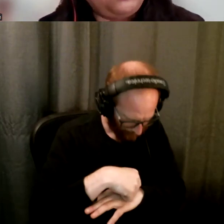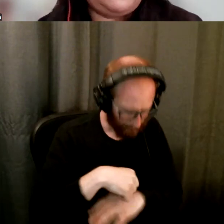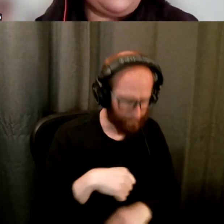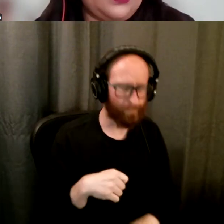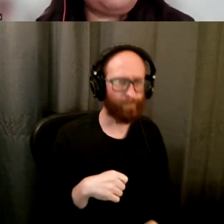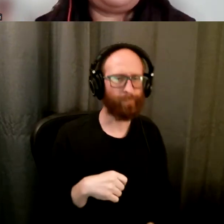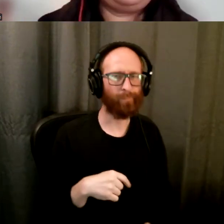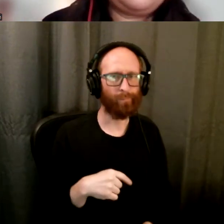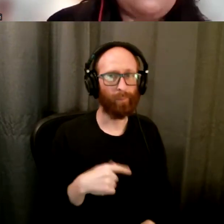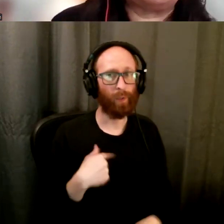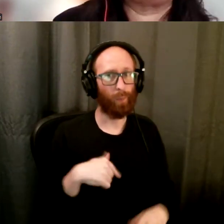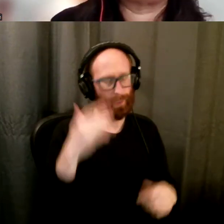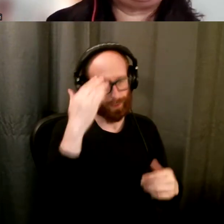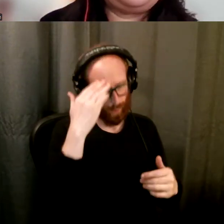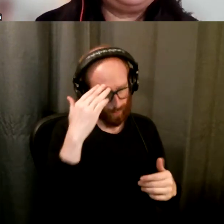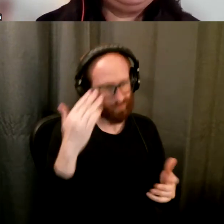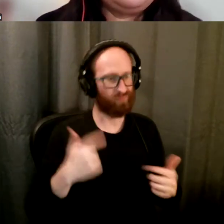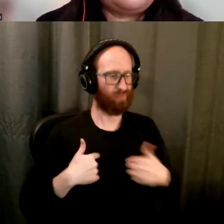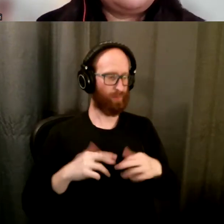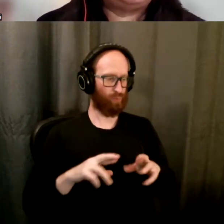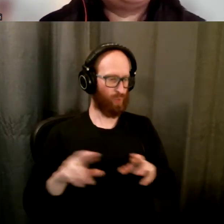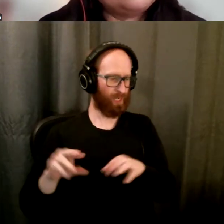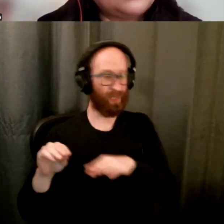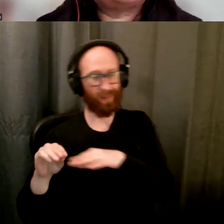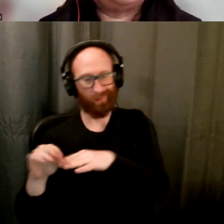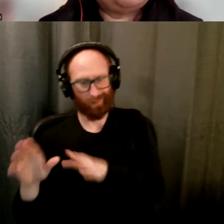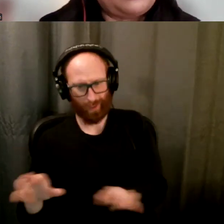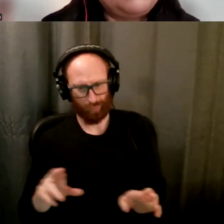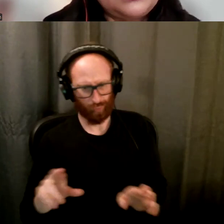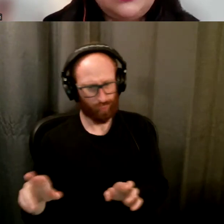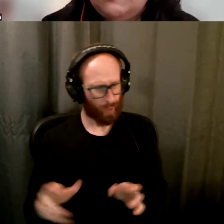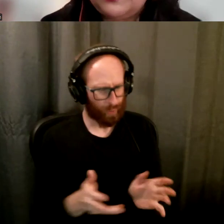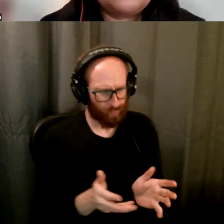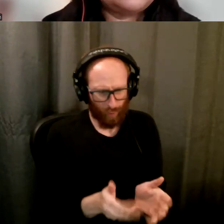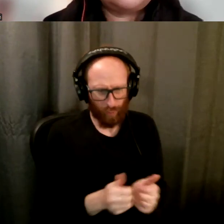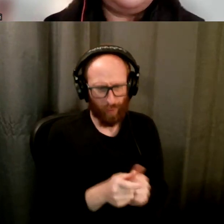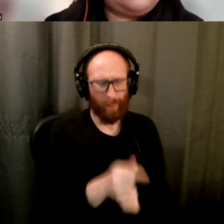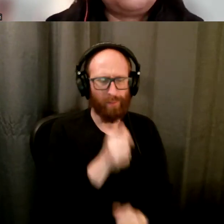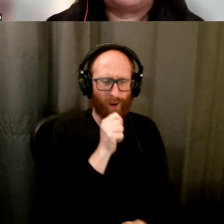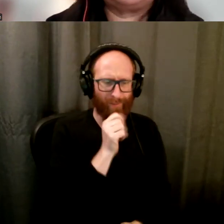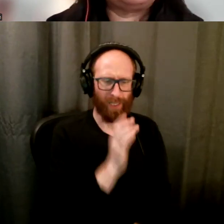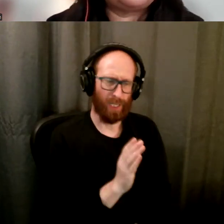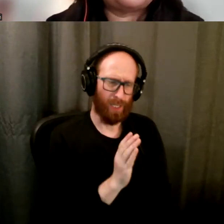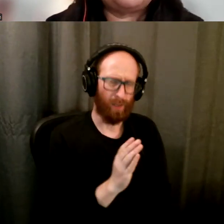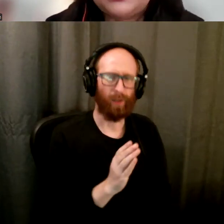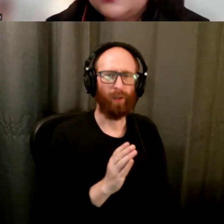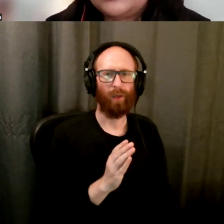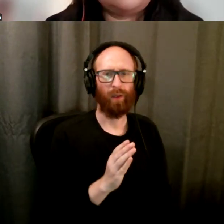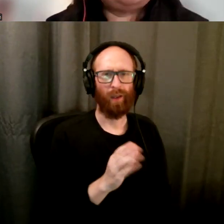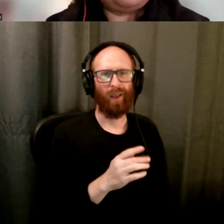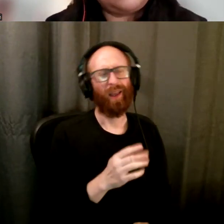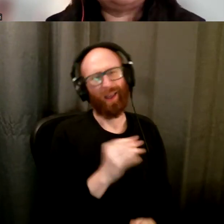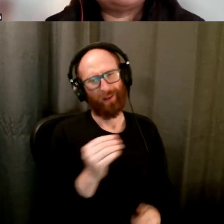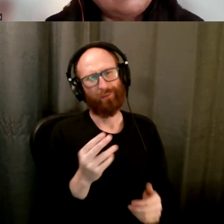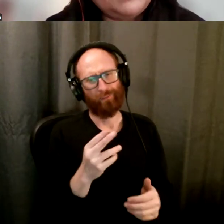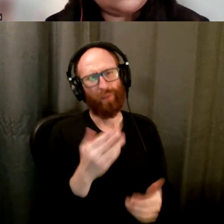So I am ready, the counselor is ready to talk to them privately, of course. And thank you for saying cultural, because I,